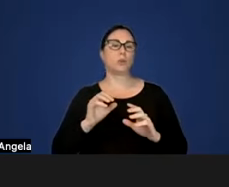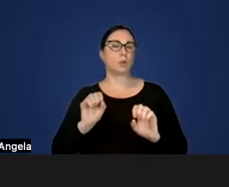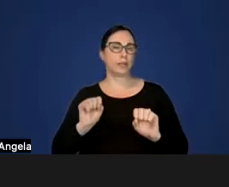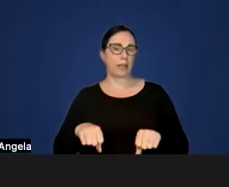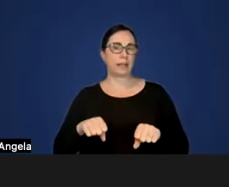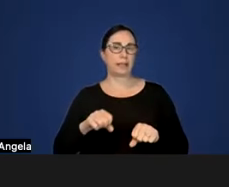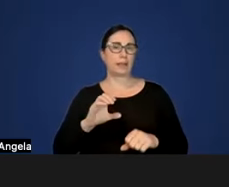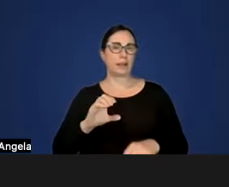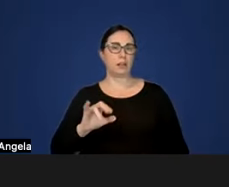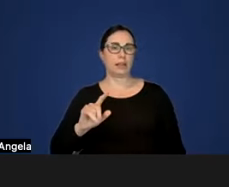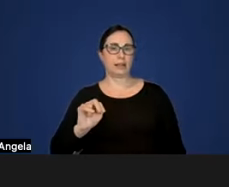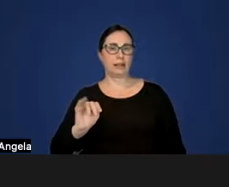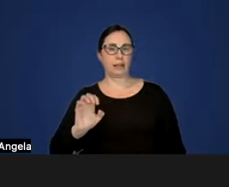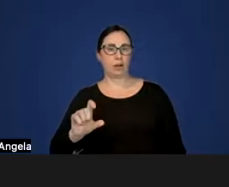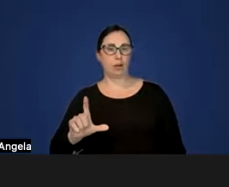supervision.